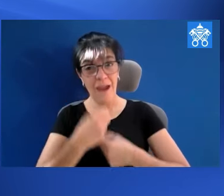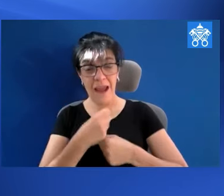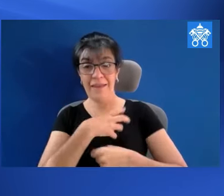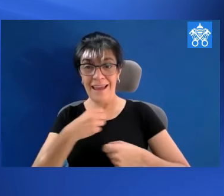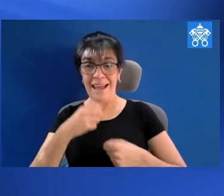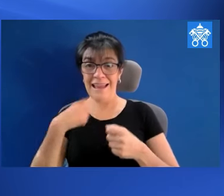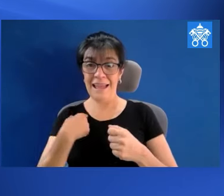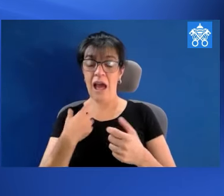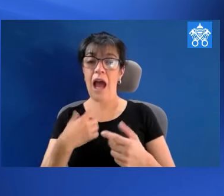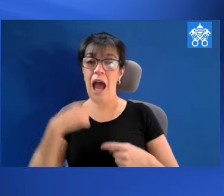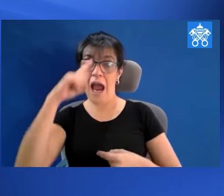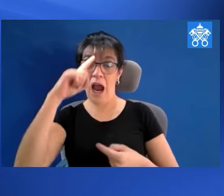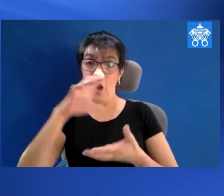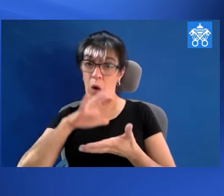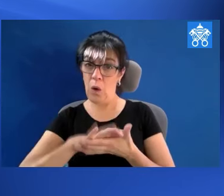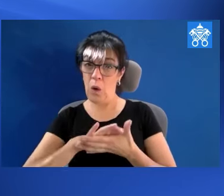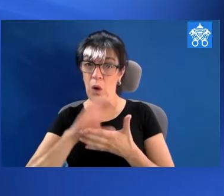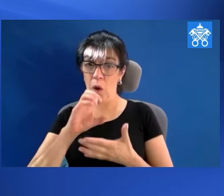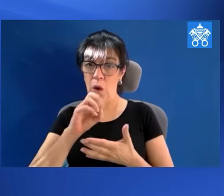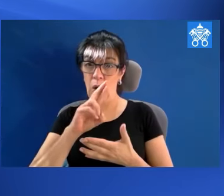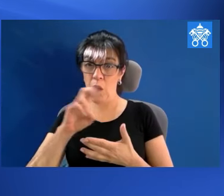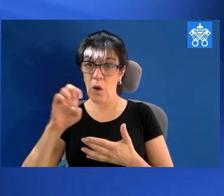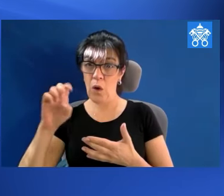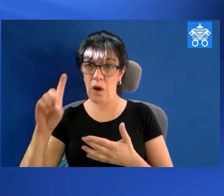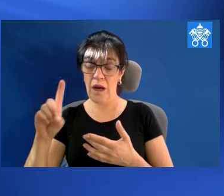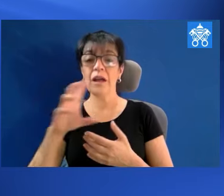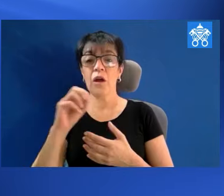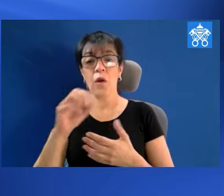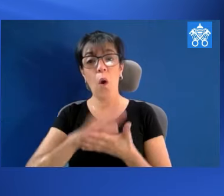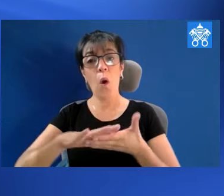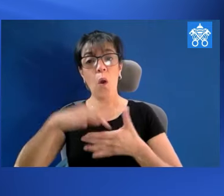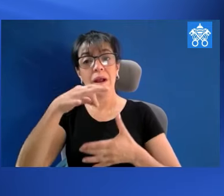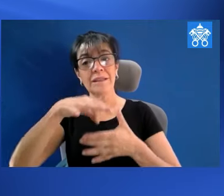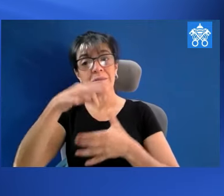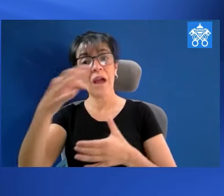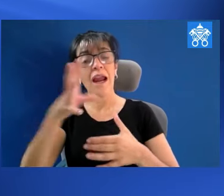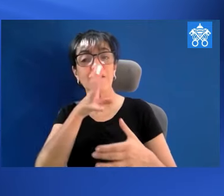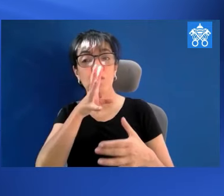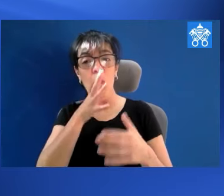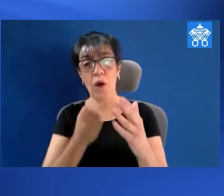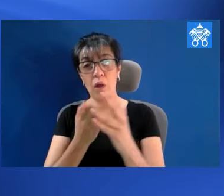Creed, when we say that the Holy Spirit has spoken through the prophets,